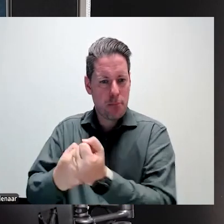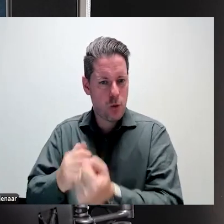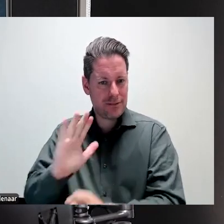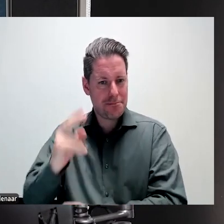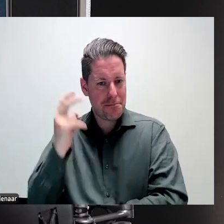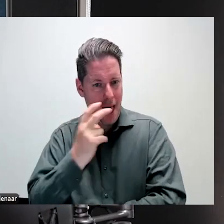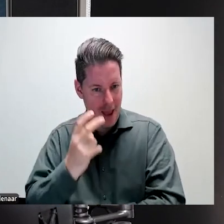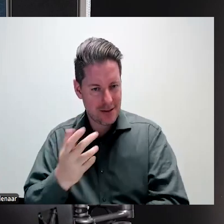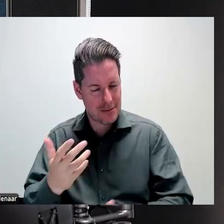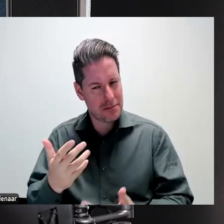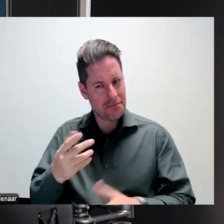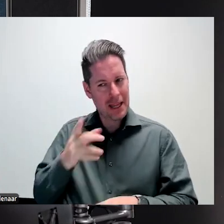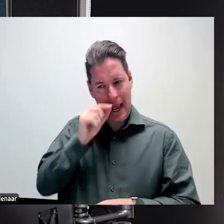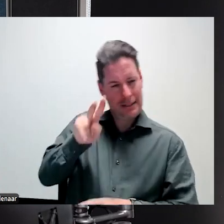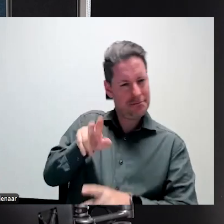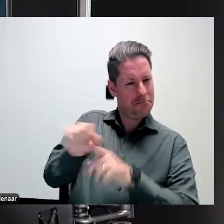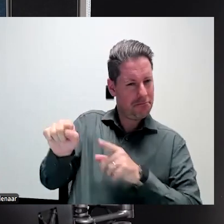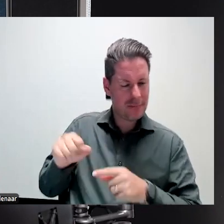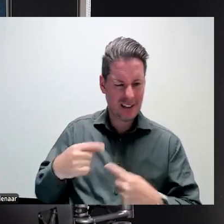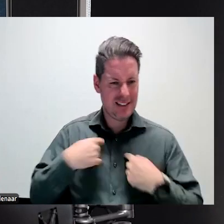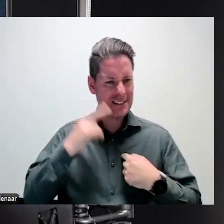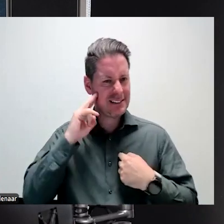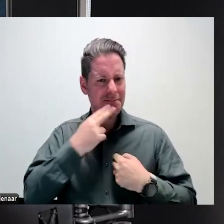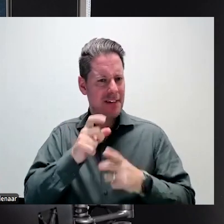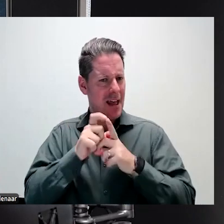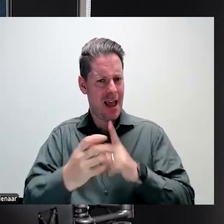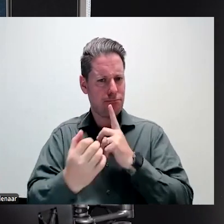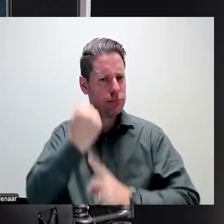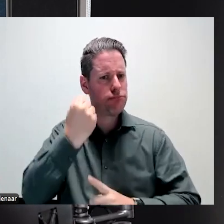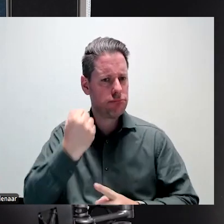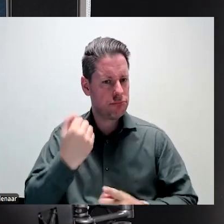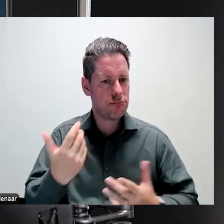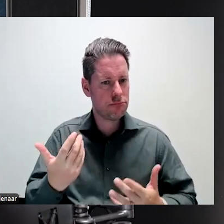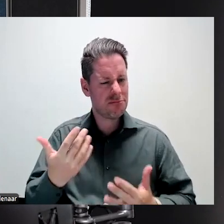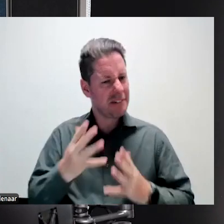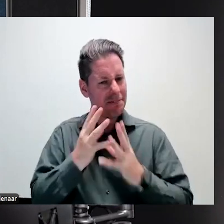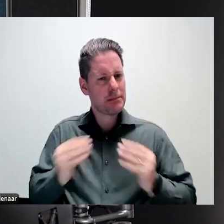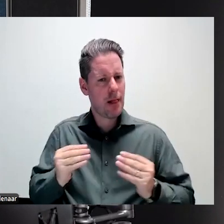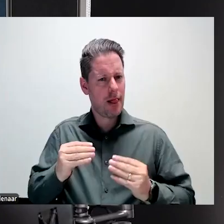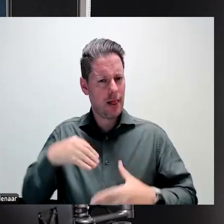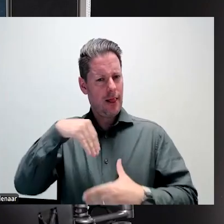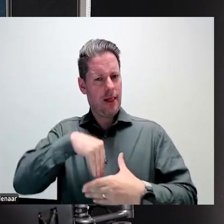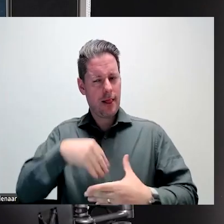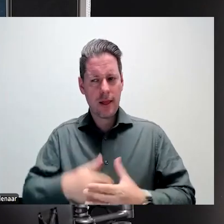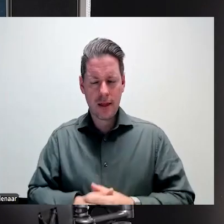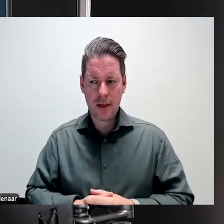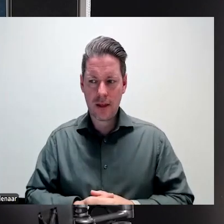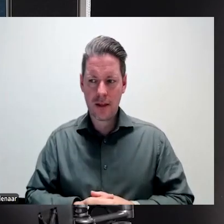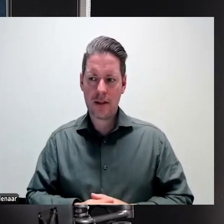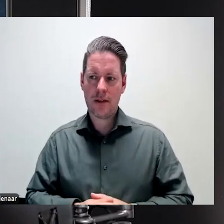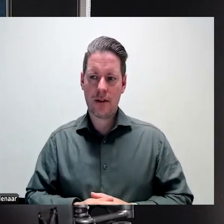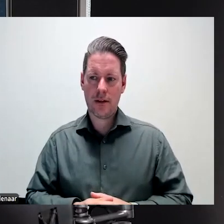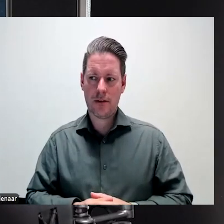But yeah, that was the main thing, is that deafness is not a physically visible